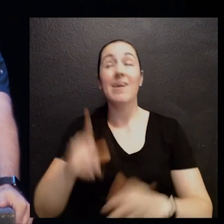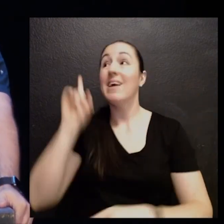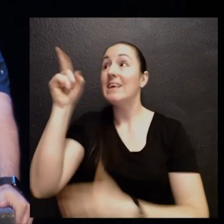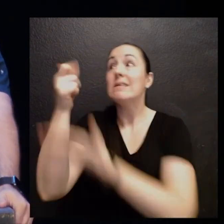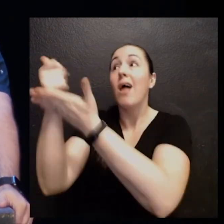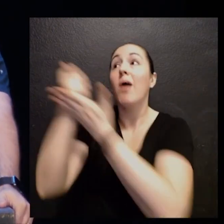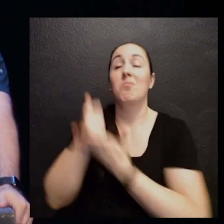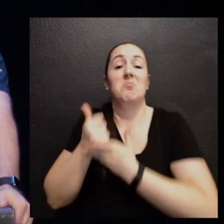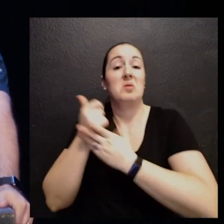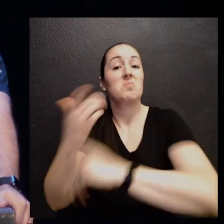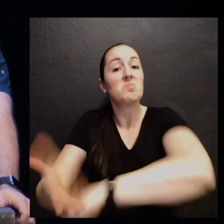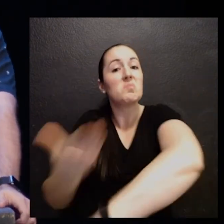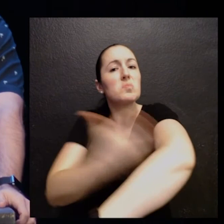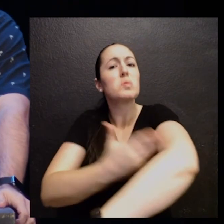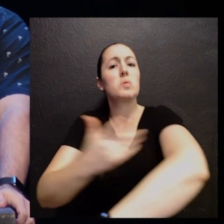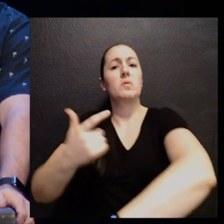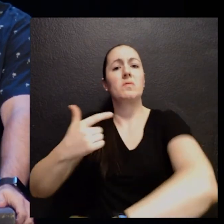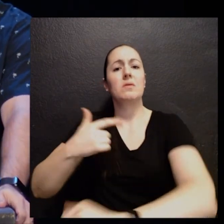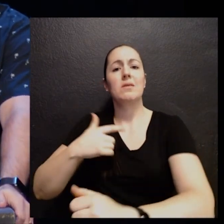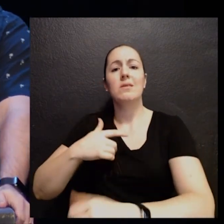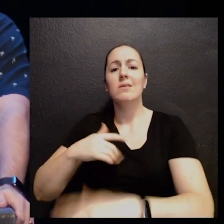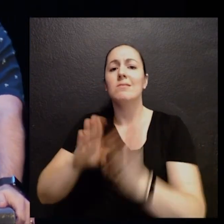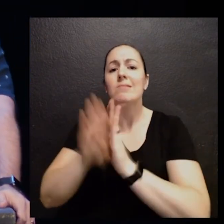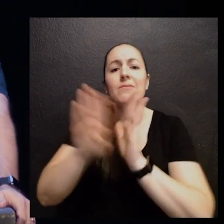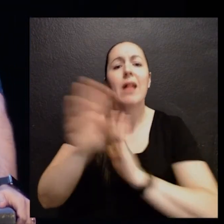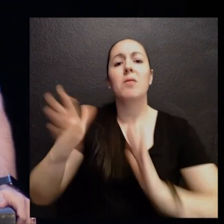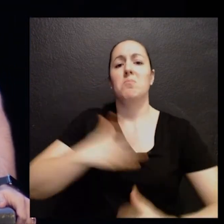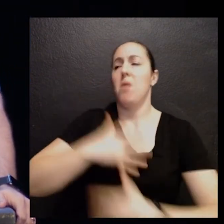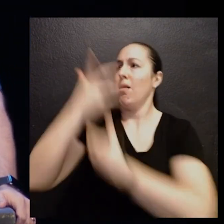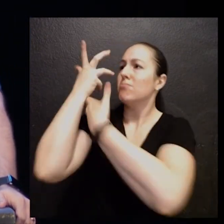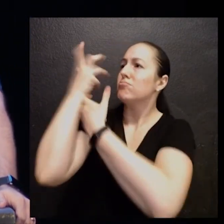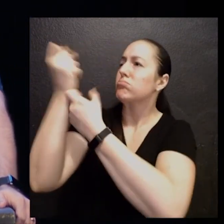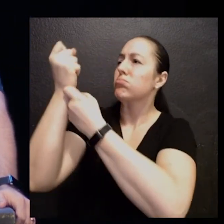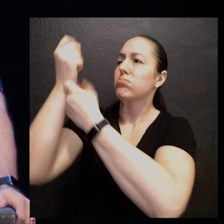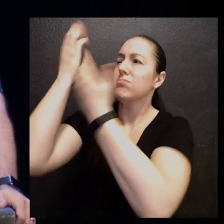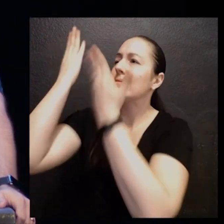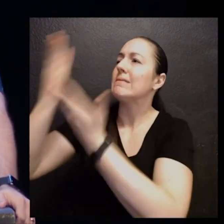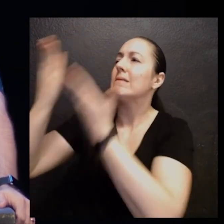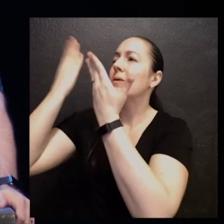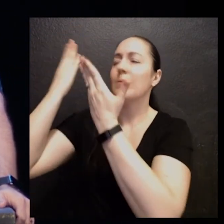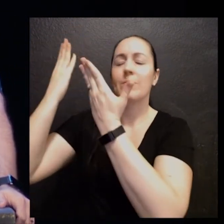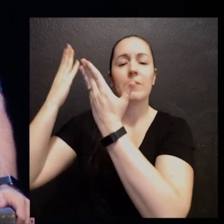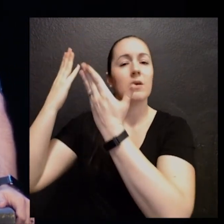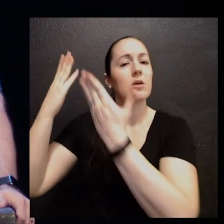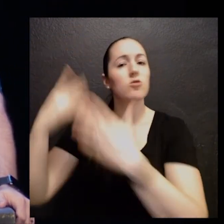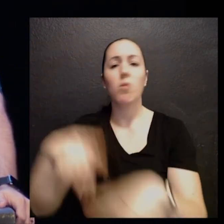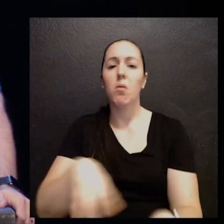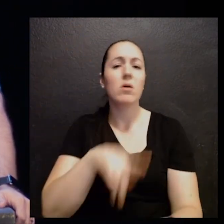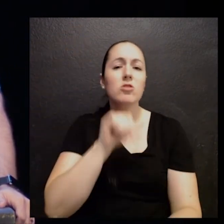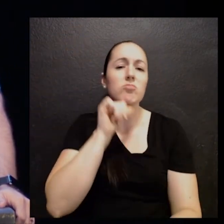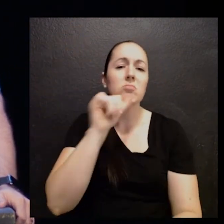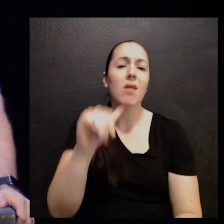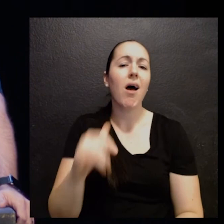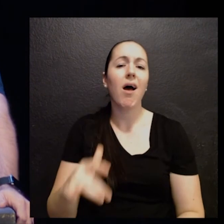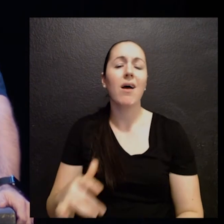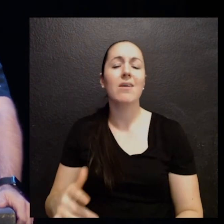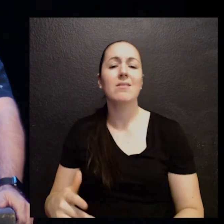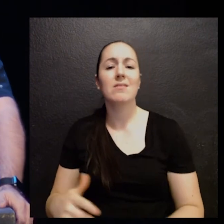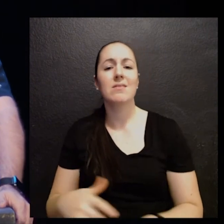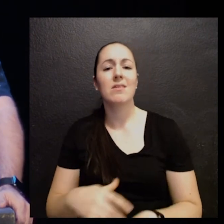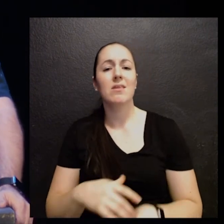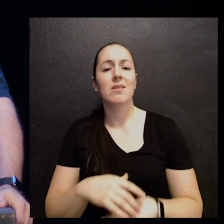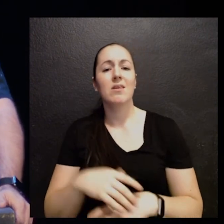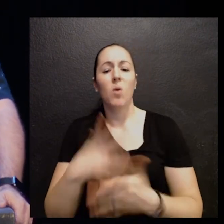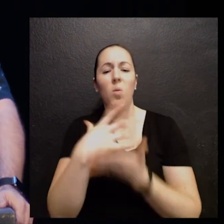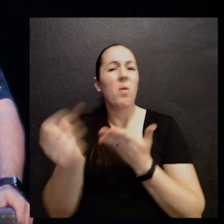alone. In these uncertain times, don't waste your wilderness, because you can be